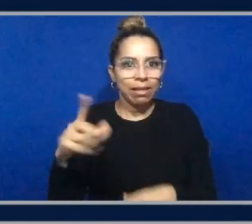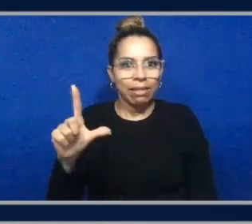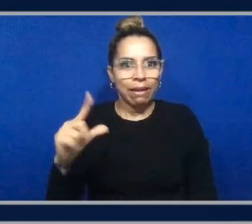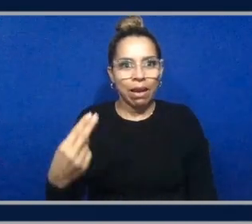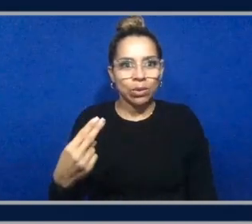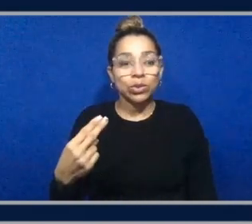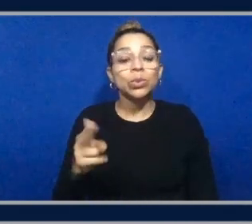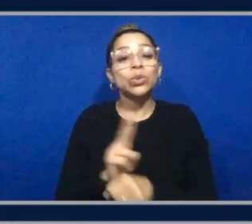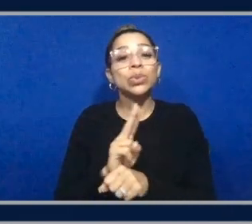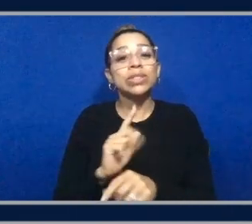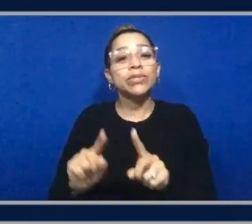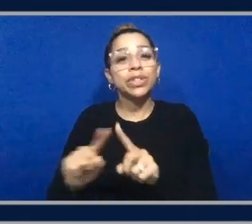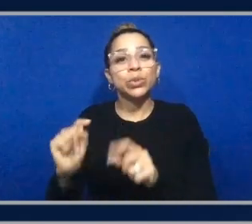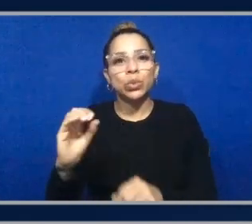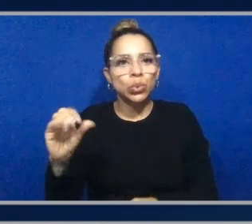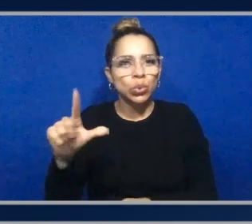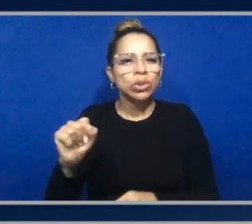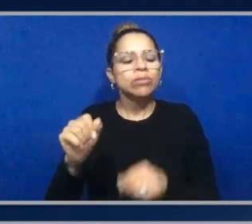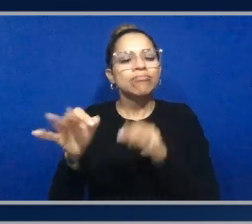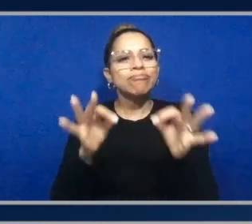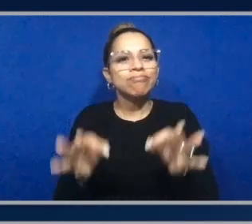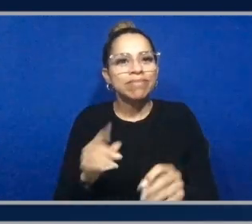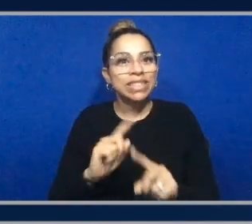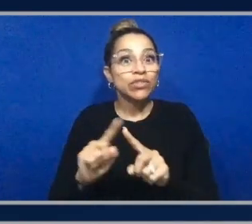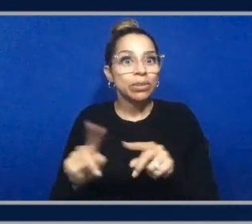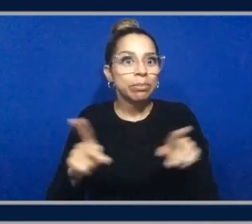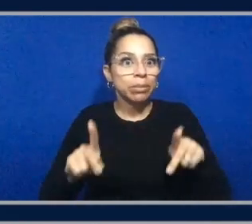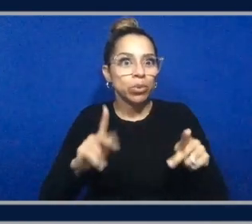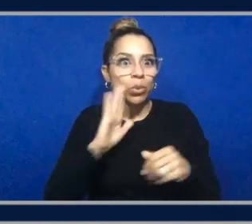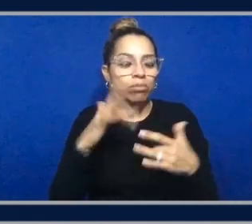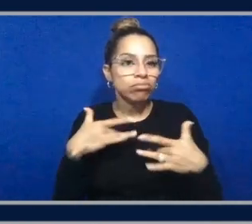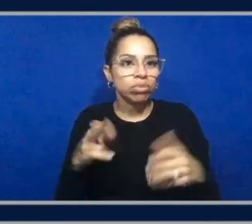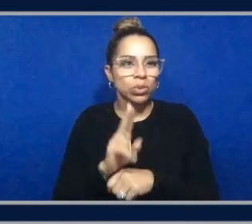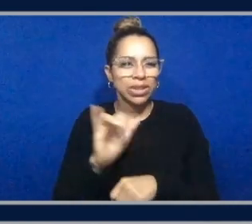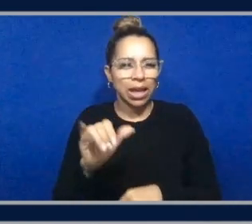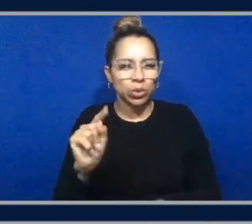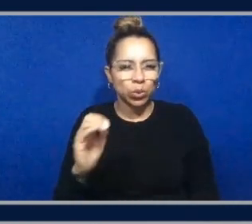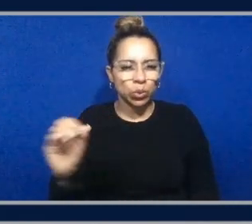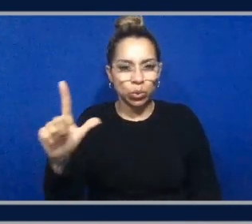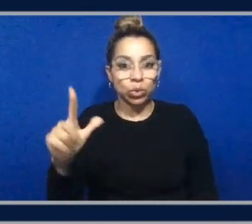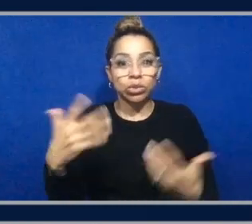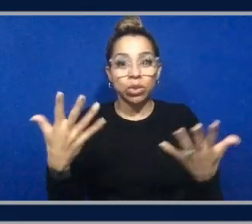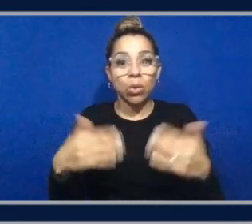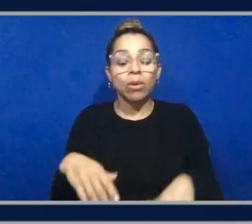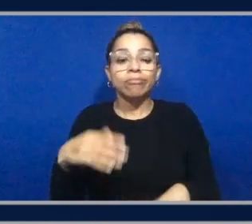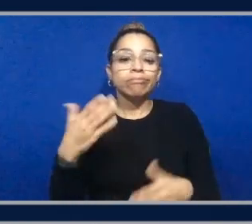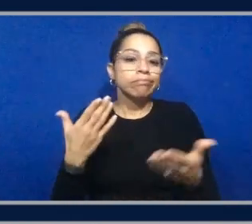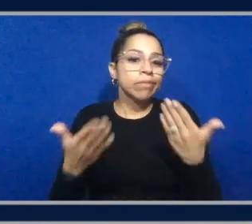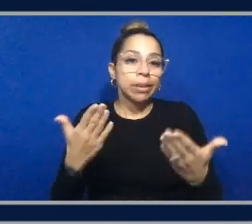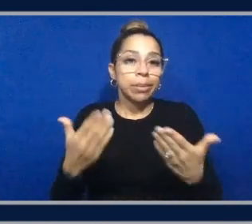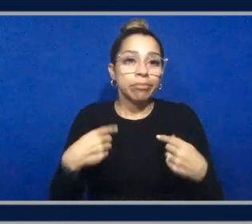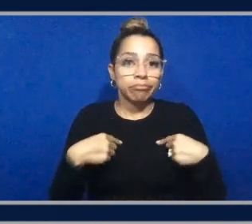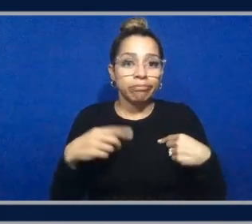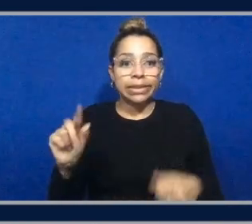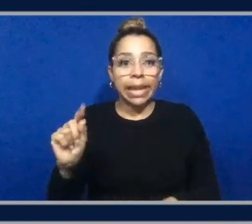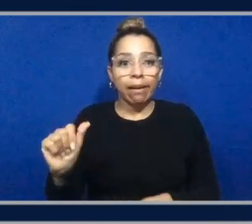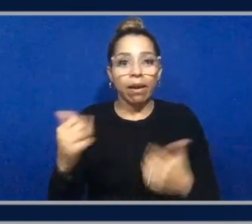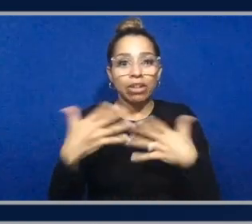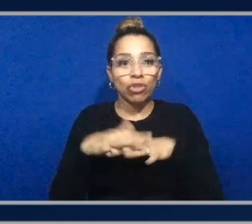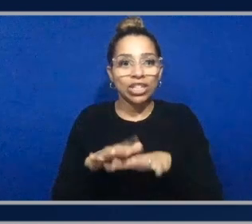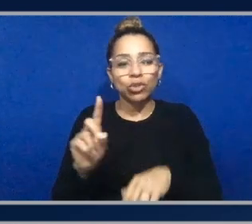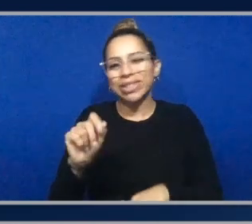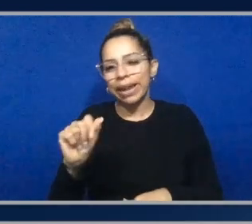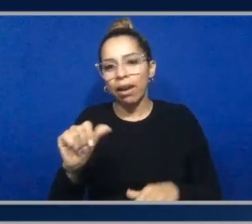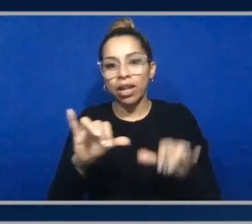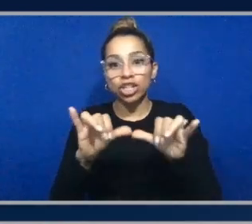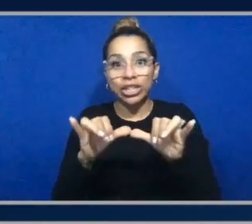about the different personas that are going to be using the tool. So, if I'm like a data integration or data engineer persona, I'm often engaging in sort of